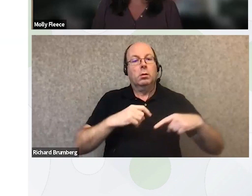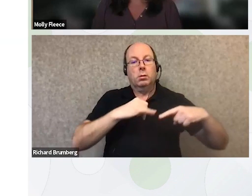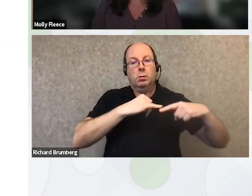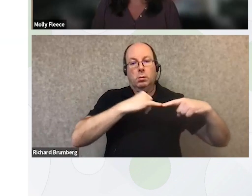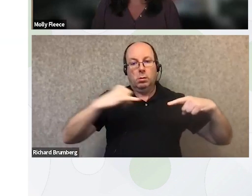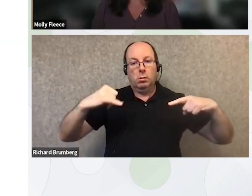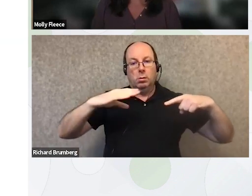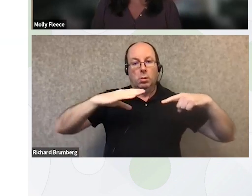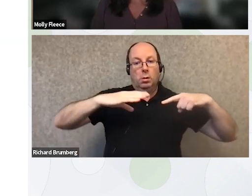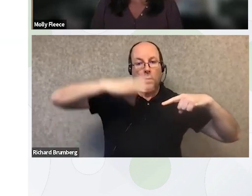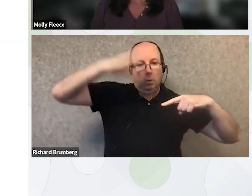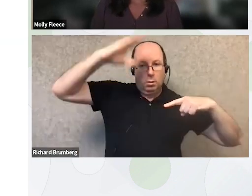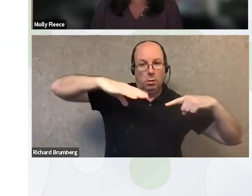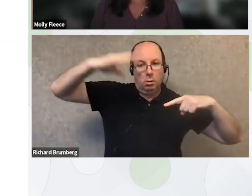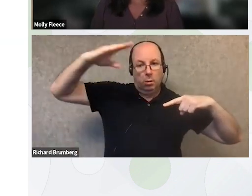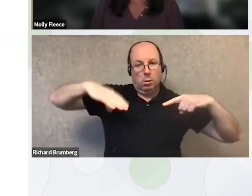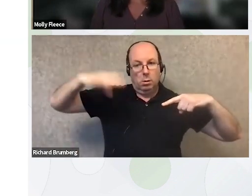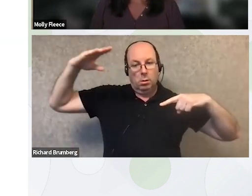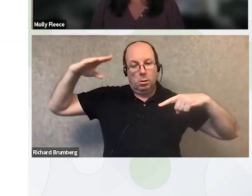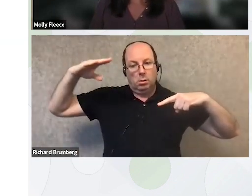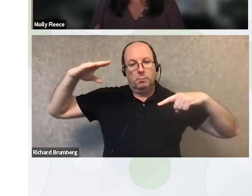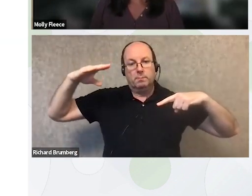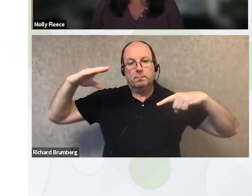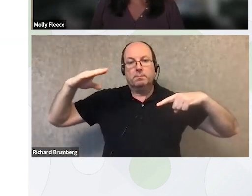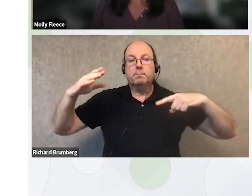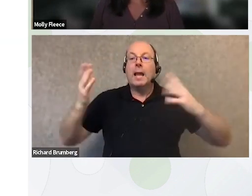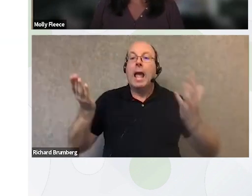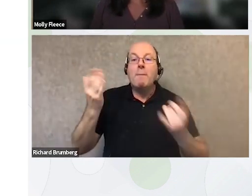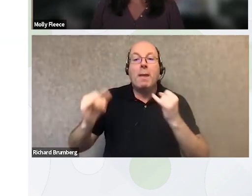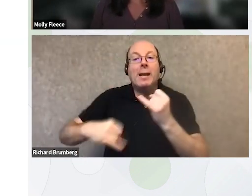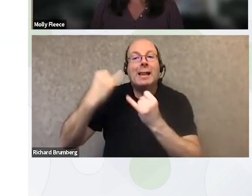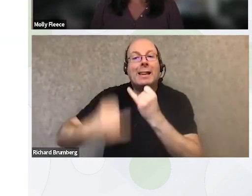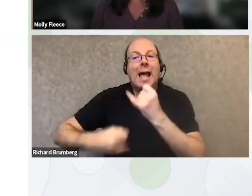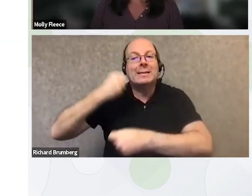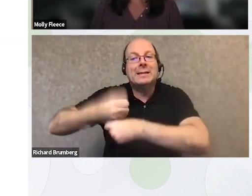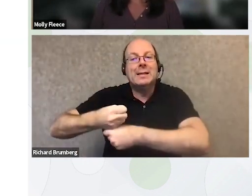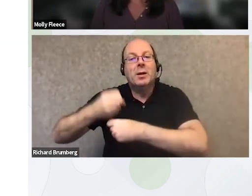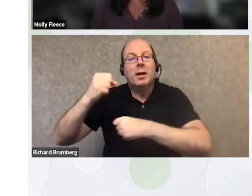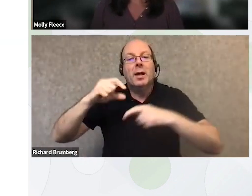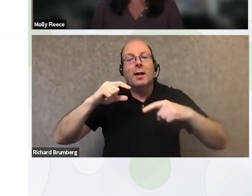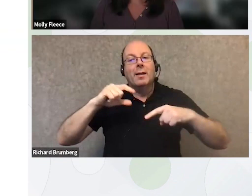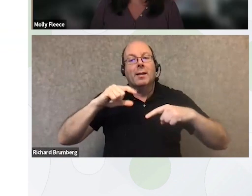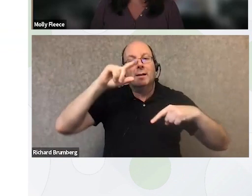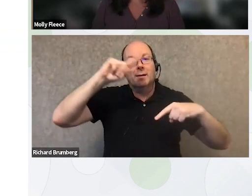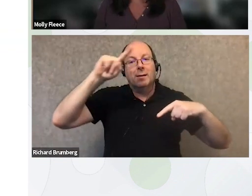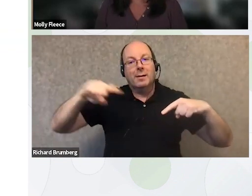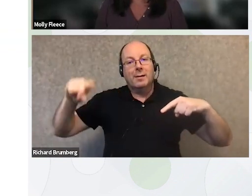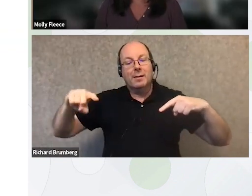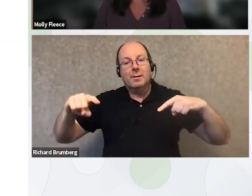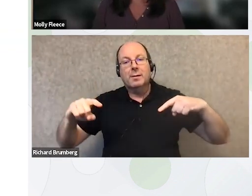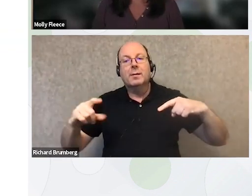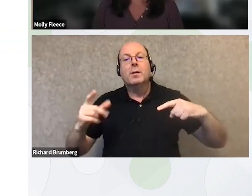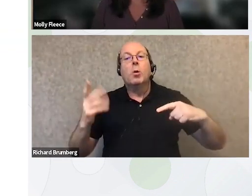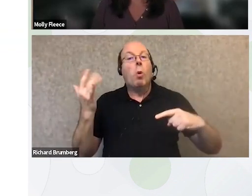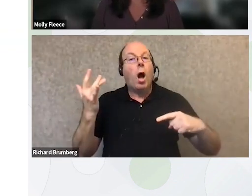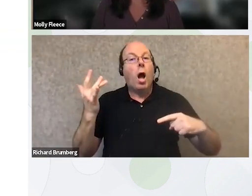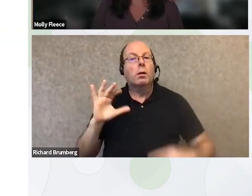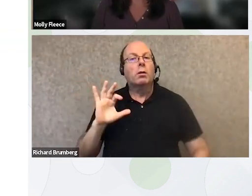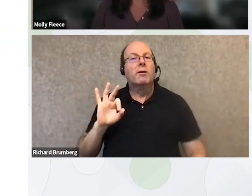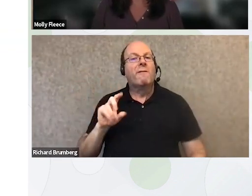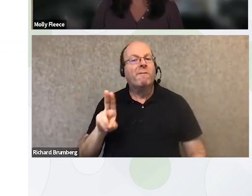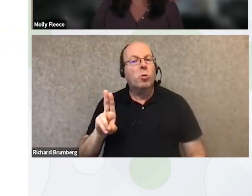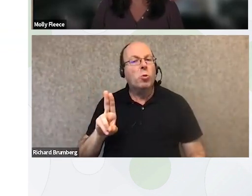epidemic threshold. This may be the last year that we see this type of data presented this way, mainly because of